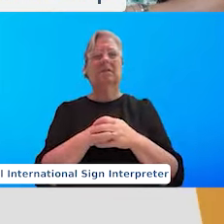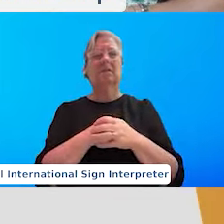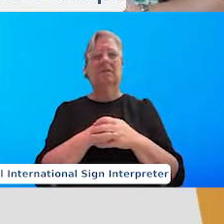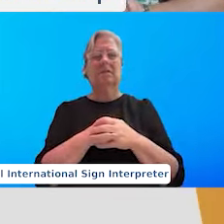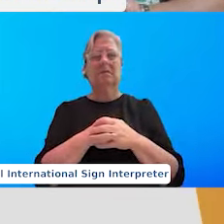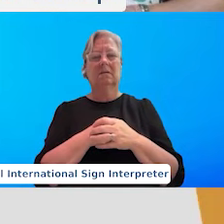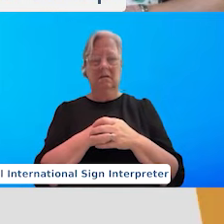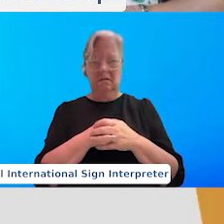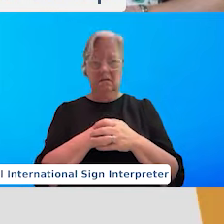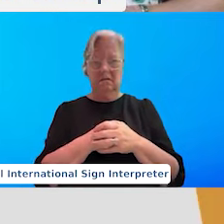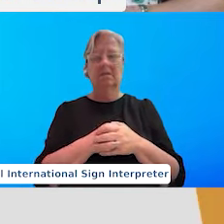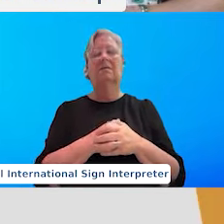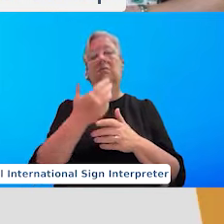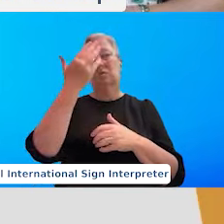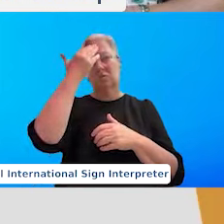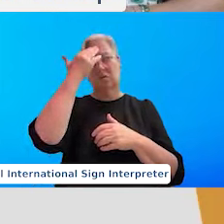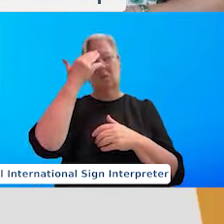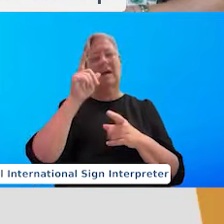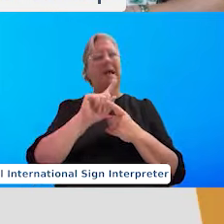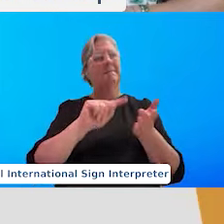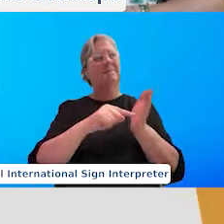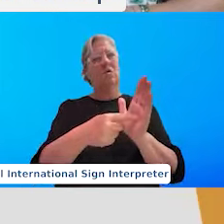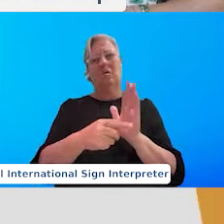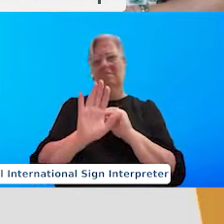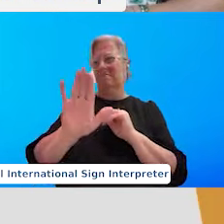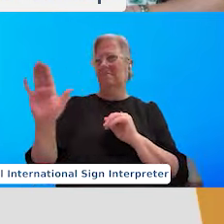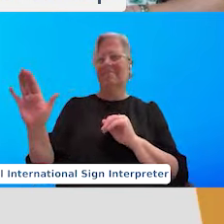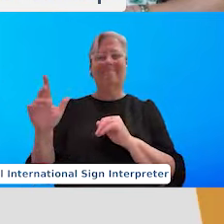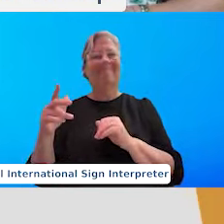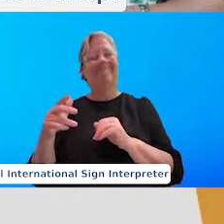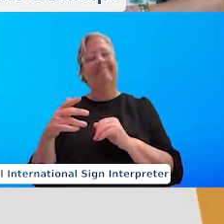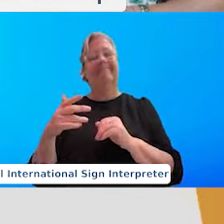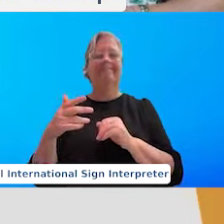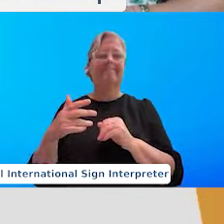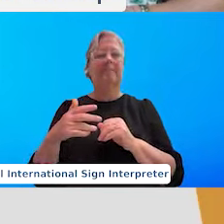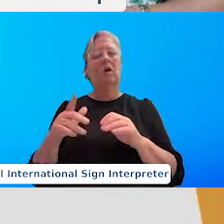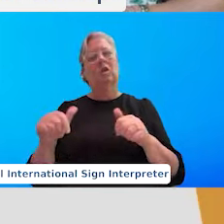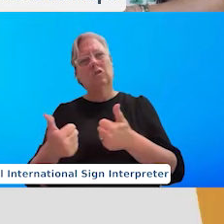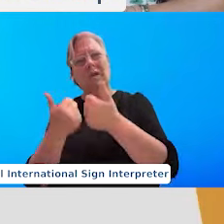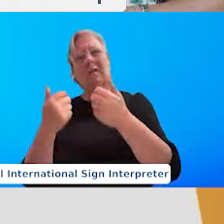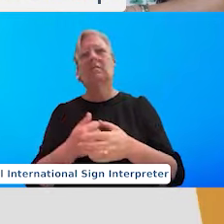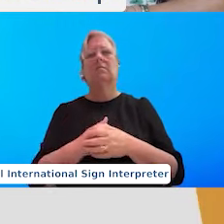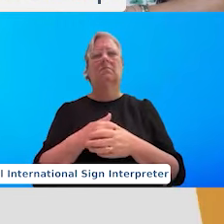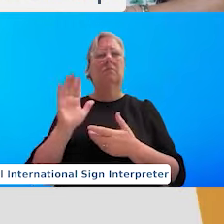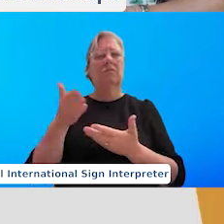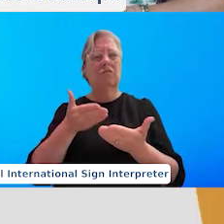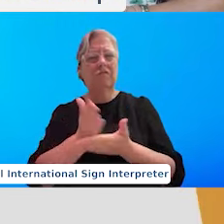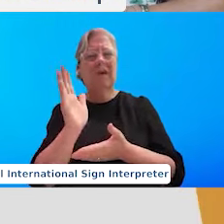And then we use the opportunity given to us to contribute to various policy